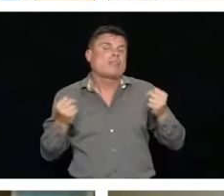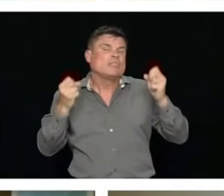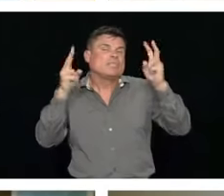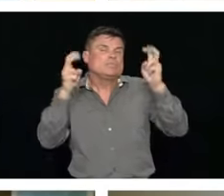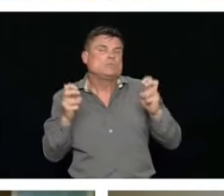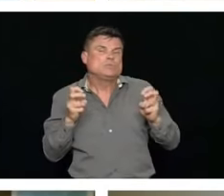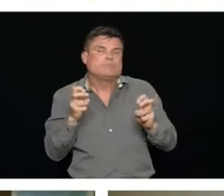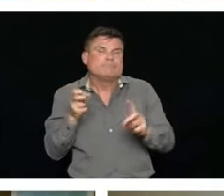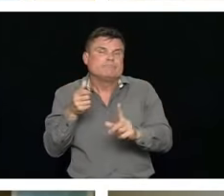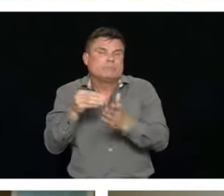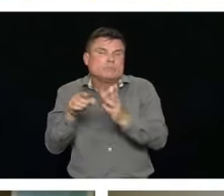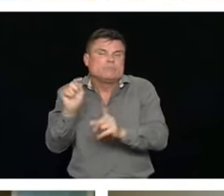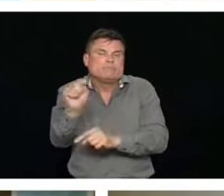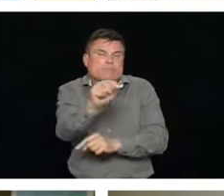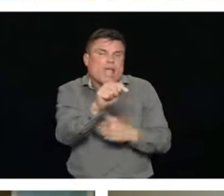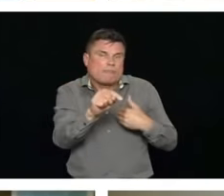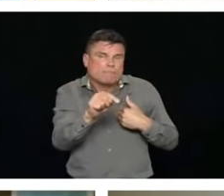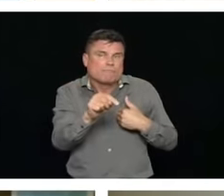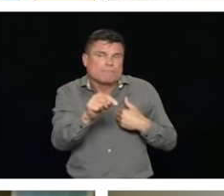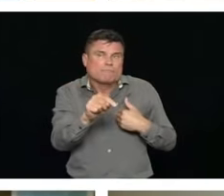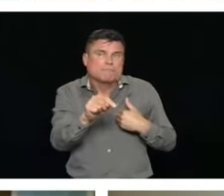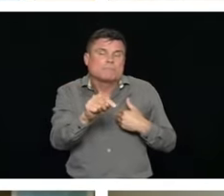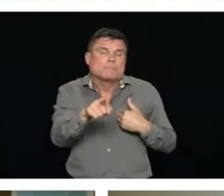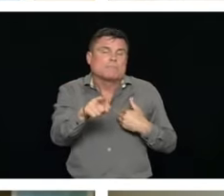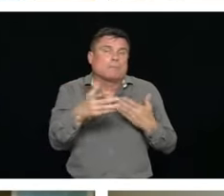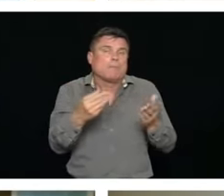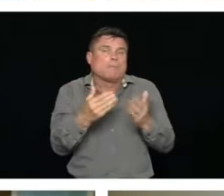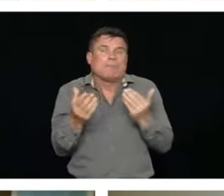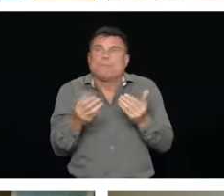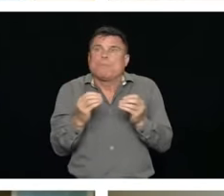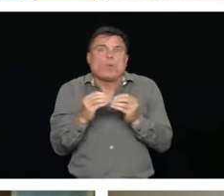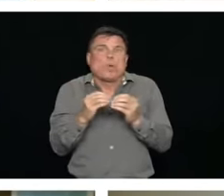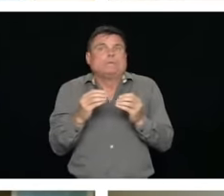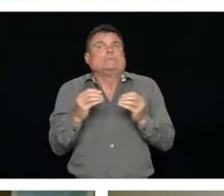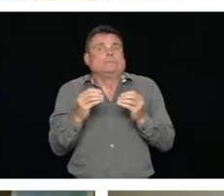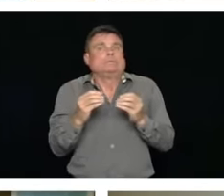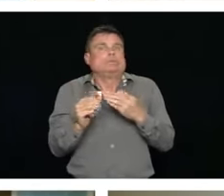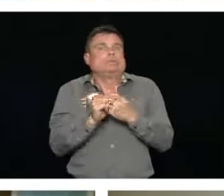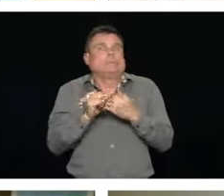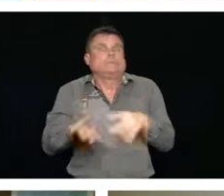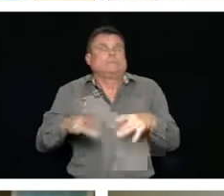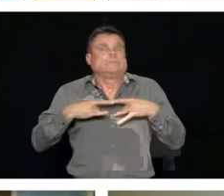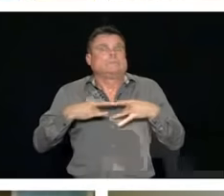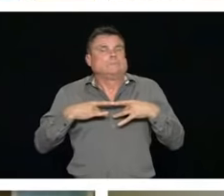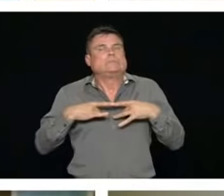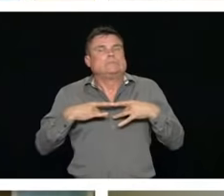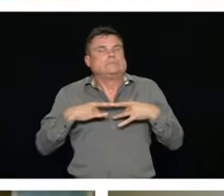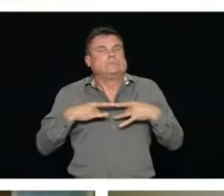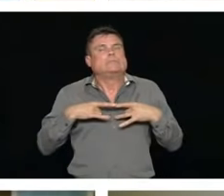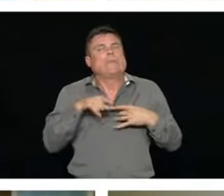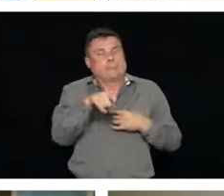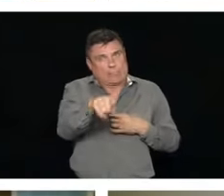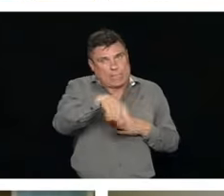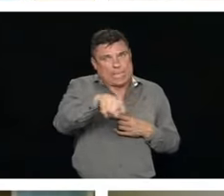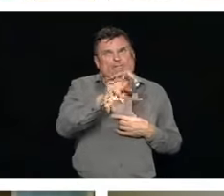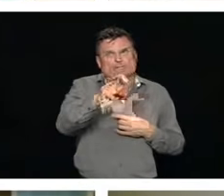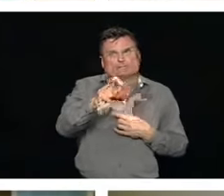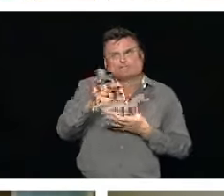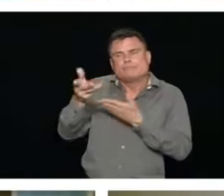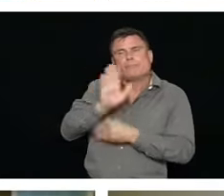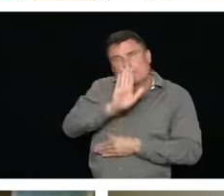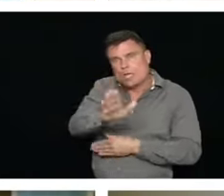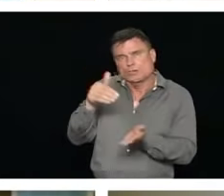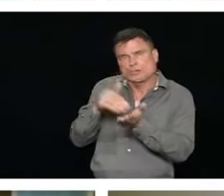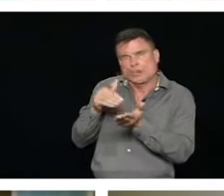understand how the risks that we're describing will impact them and how and